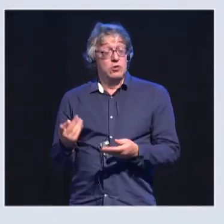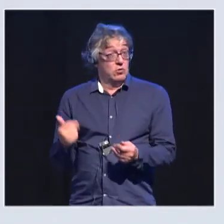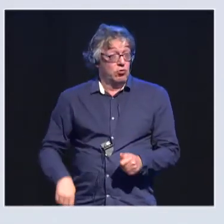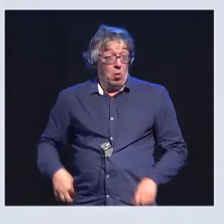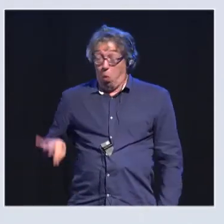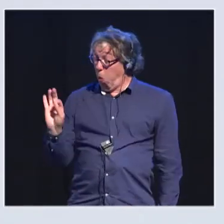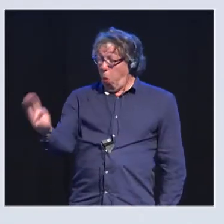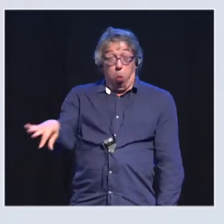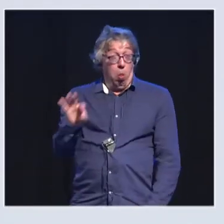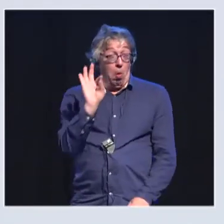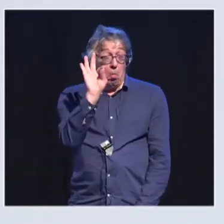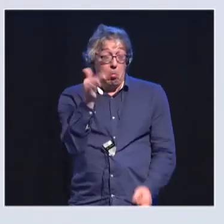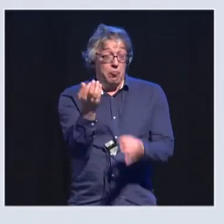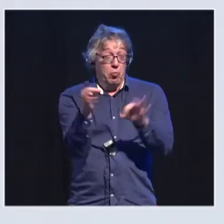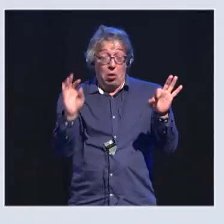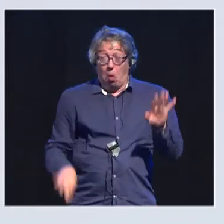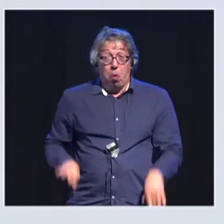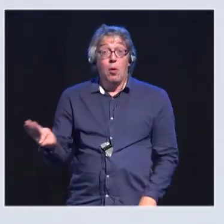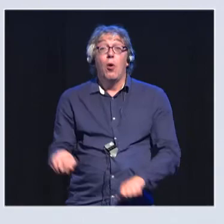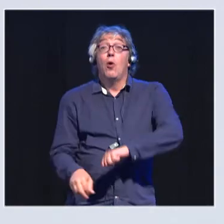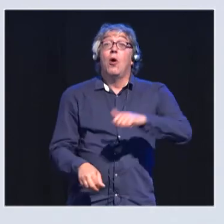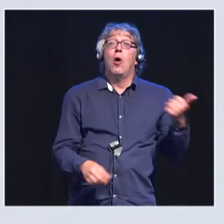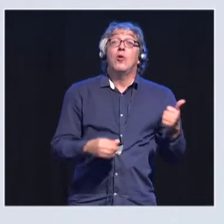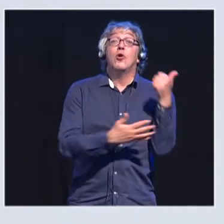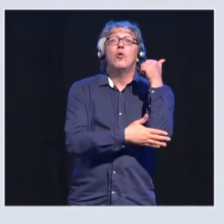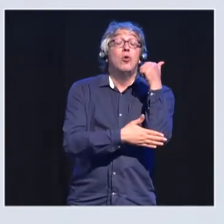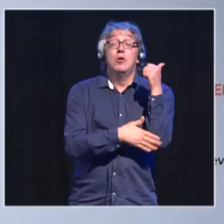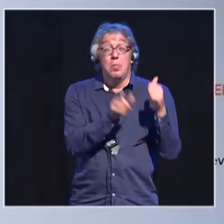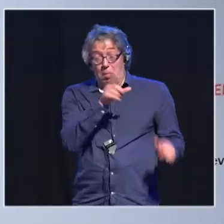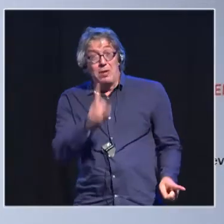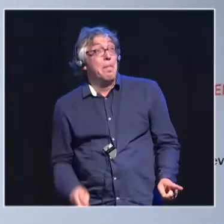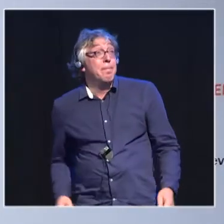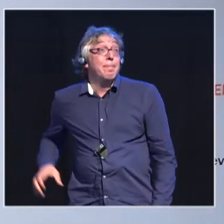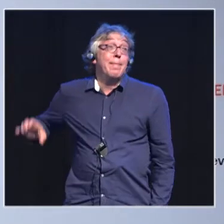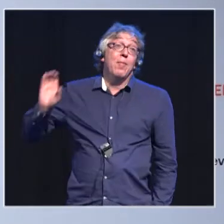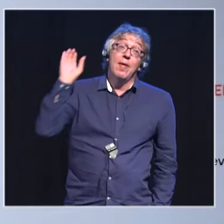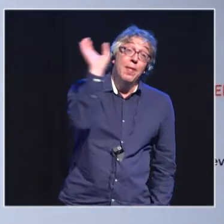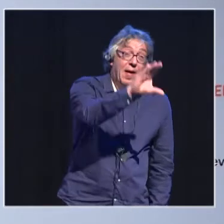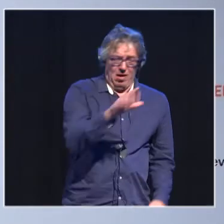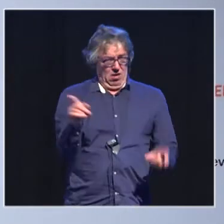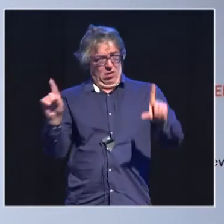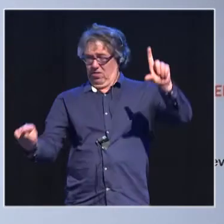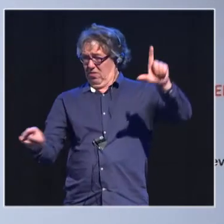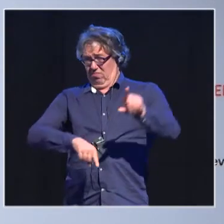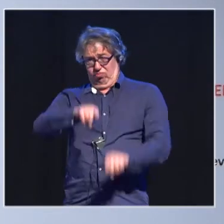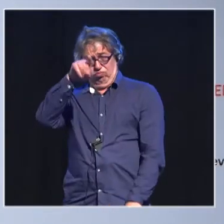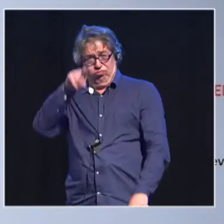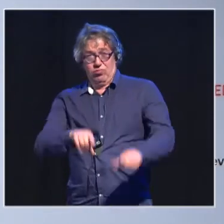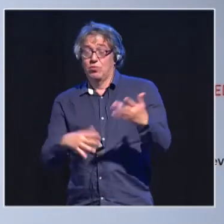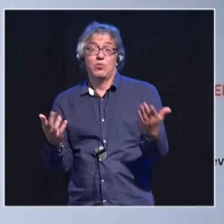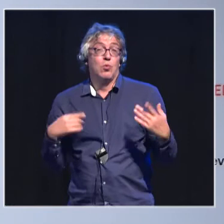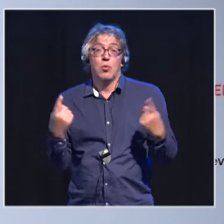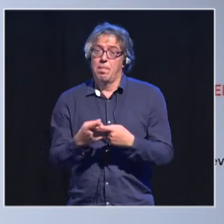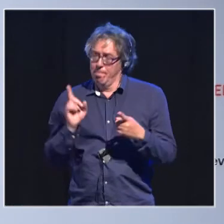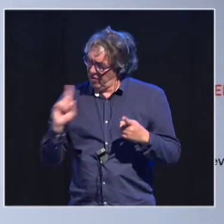other countries they have to pay terribly high price for this. So in this meaning, I think we have to